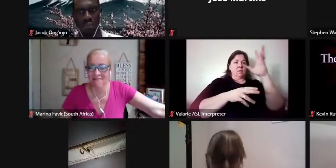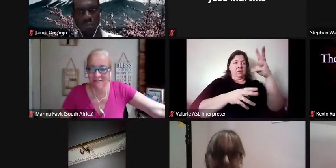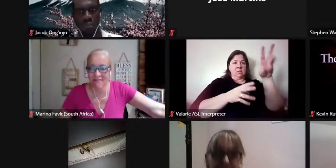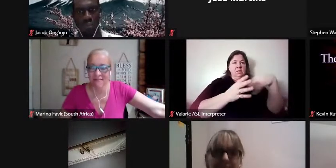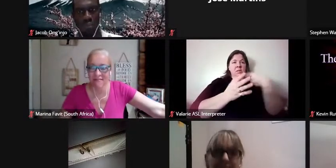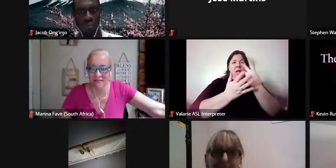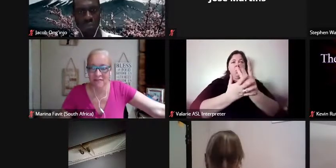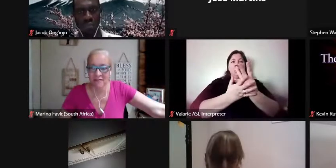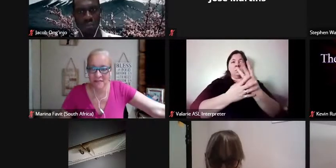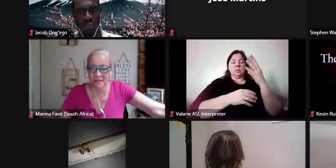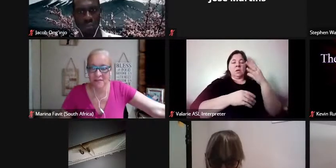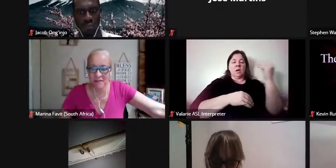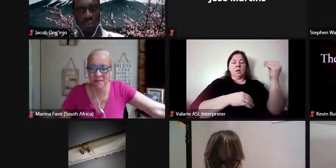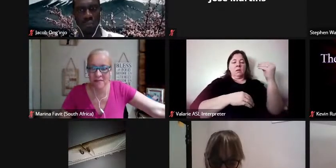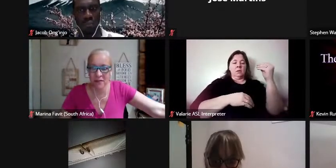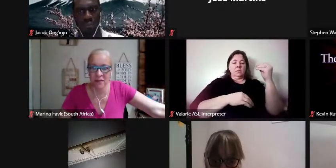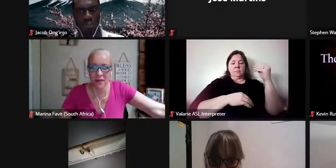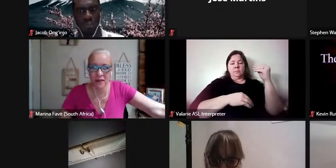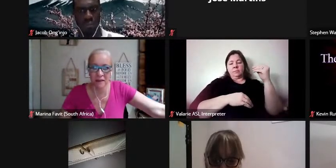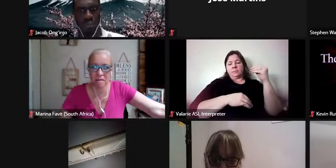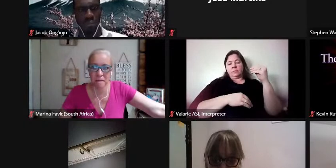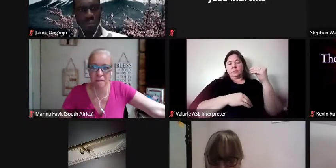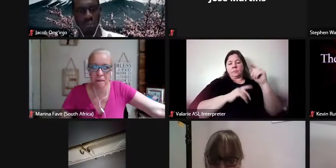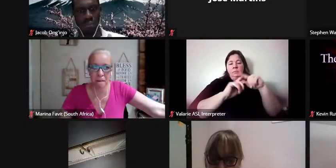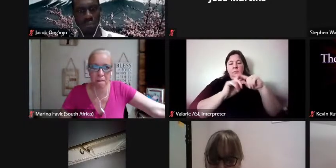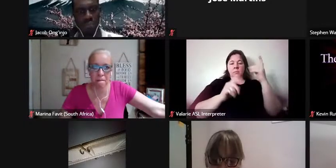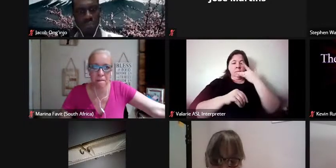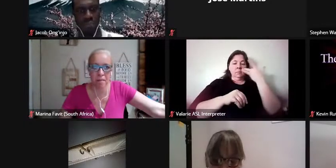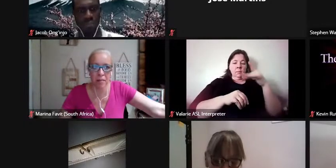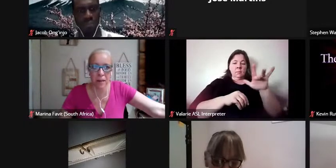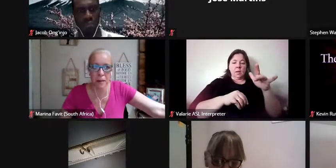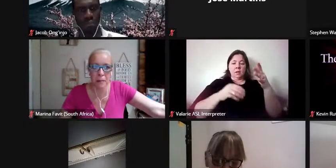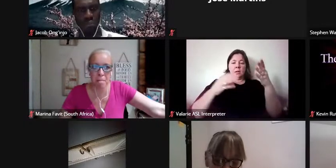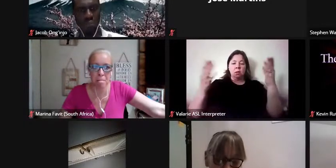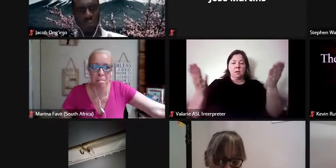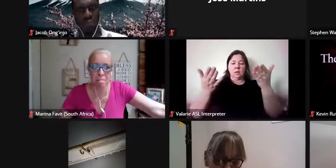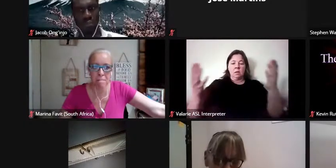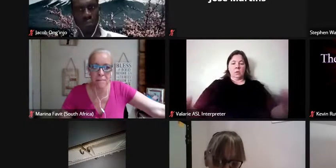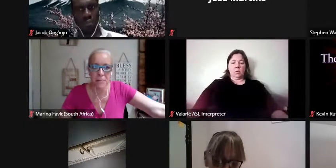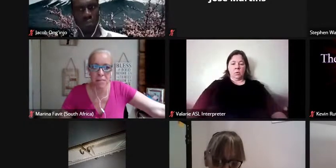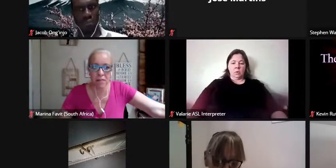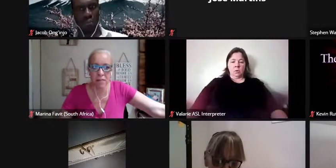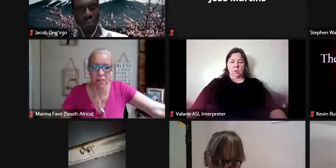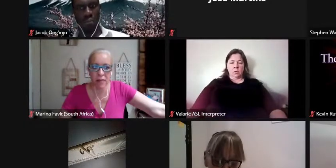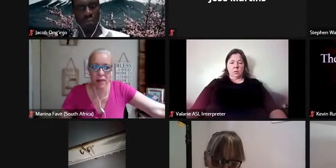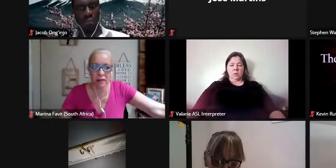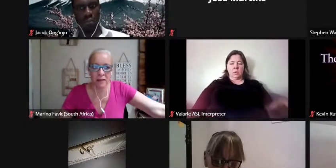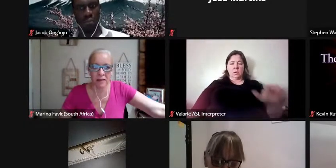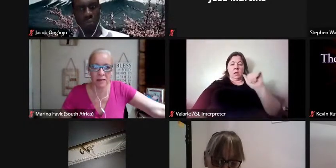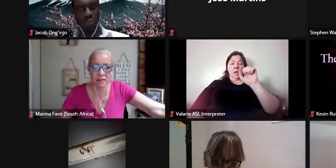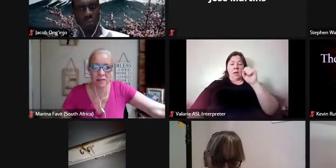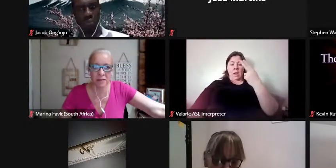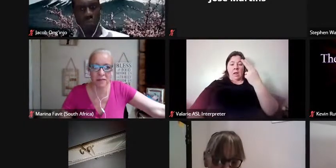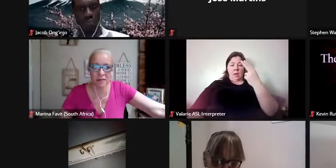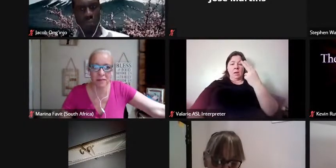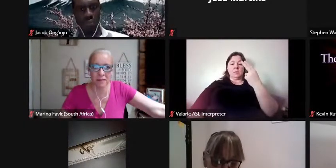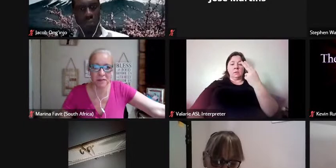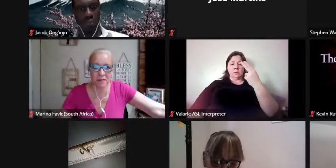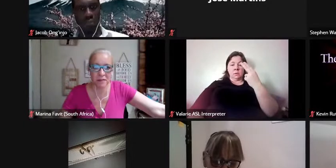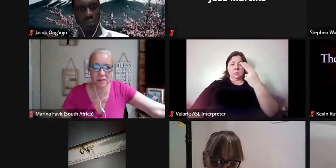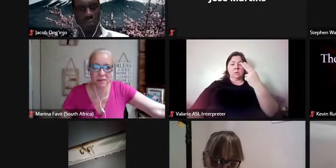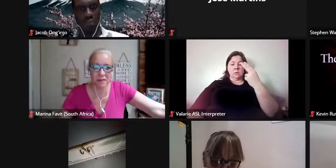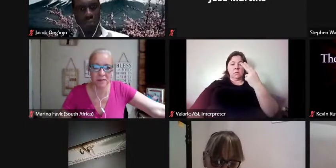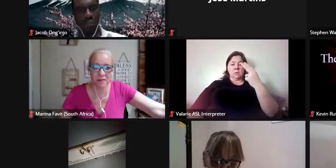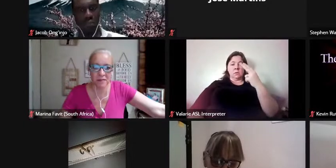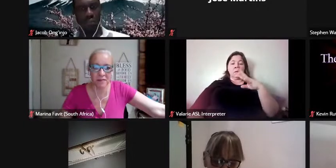hours. And but luckily, yeah, what Ash was speaking, that